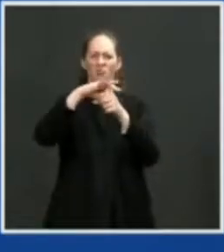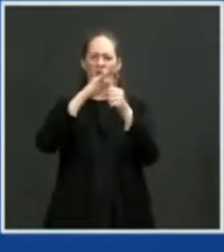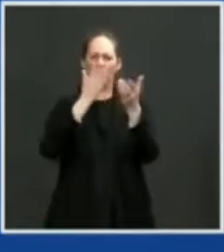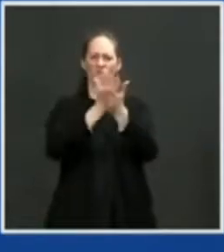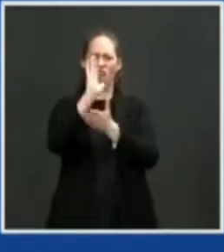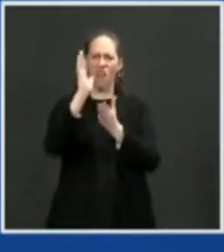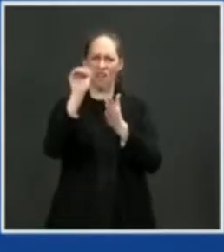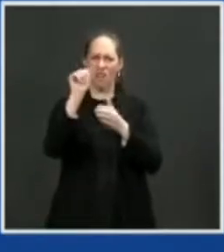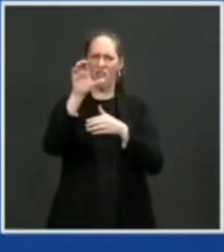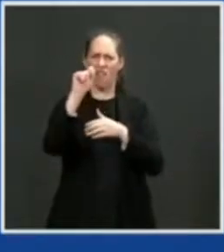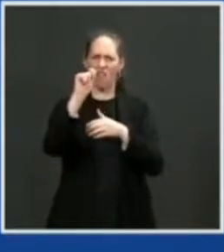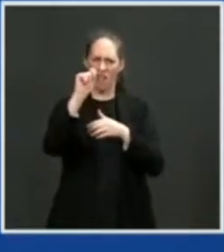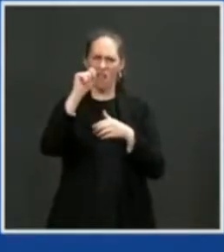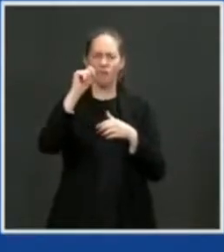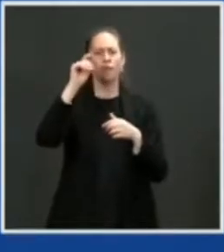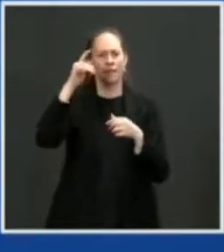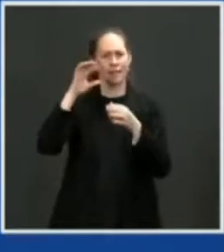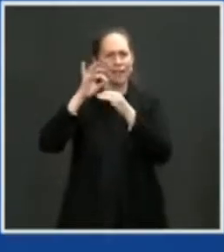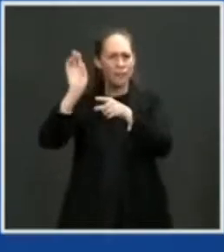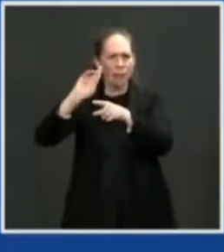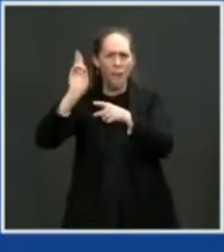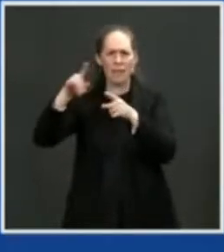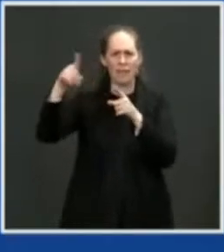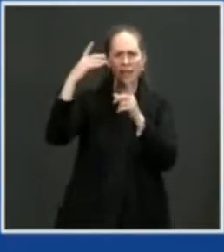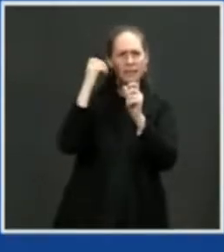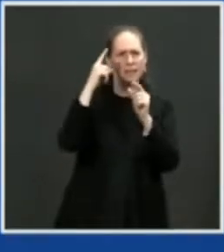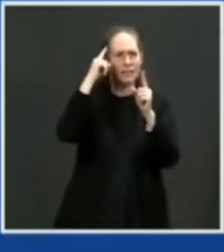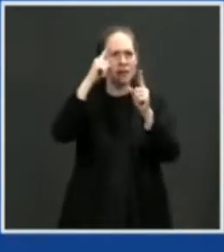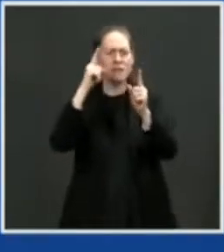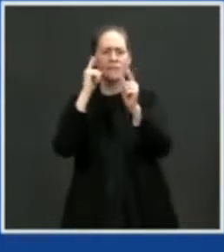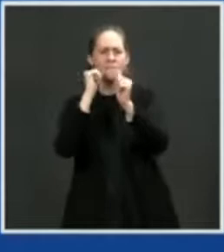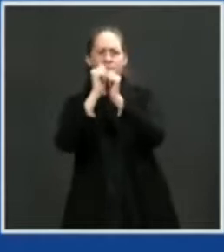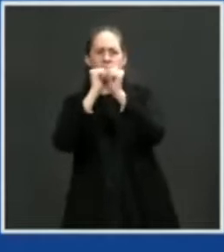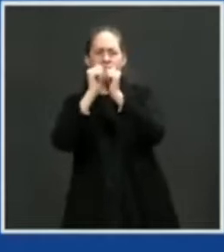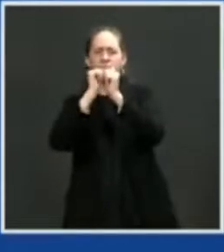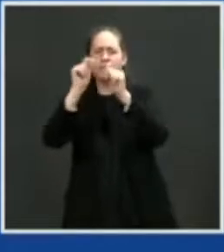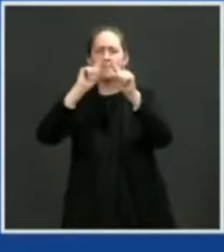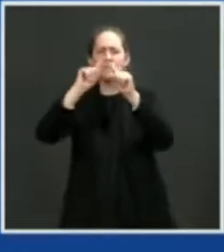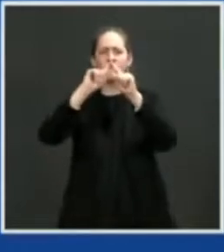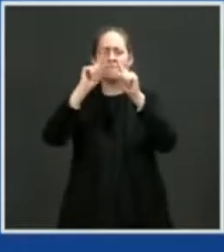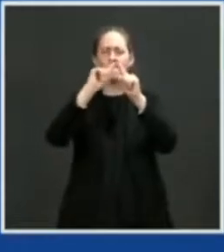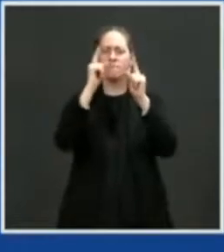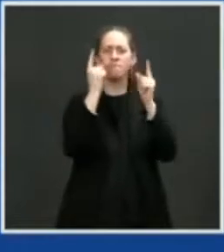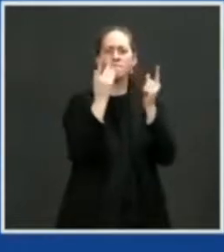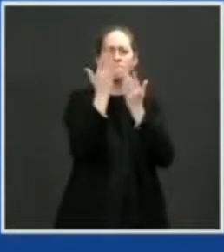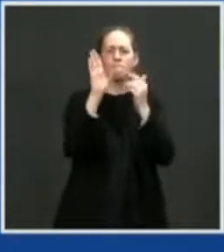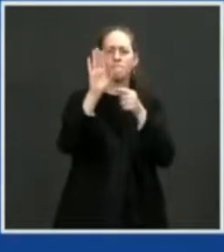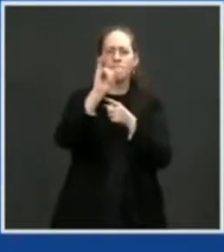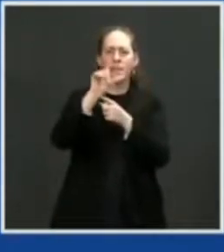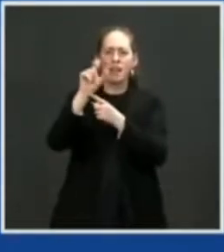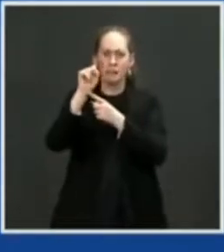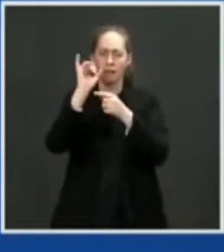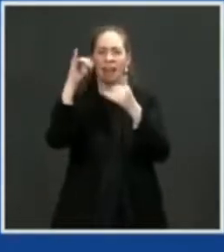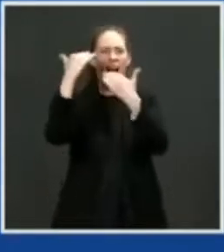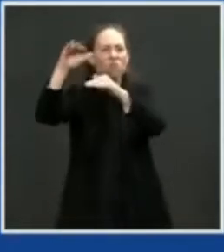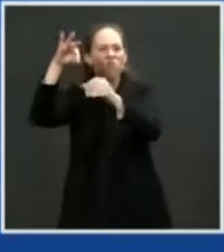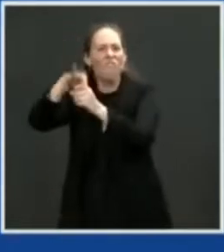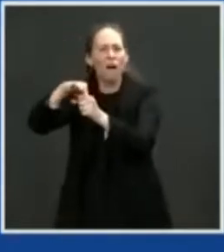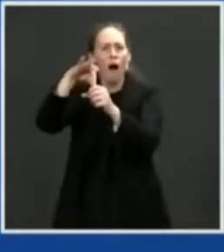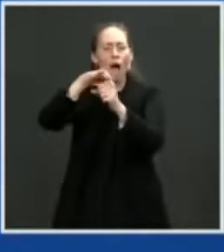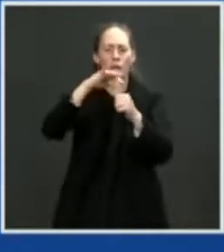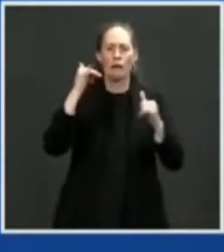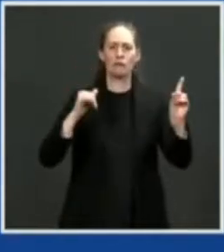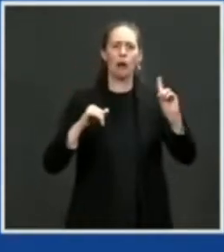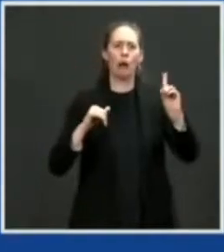are Who working the hell's to pass Yamiche? bills that would restrict voting, particularly Democrats fear impacting minority She's like voters and young voters, Sub-Zero's the